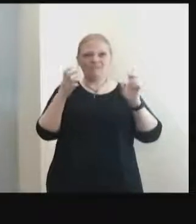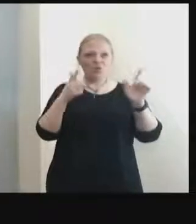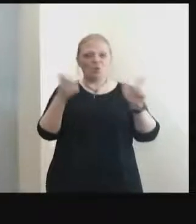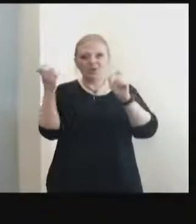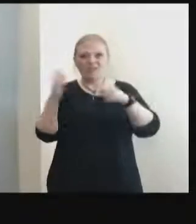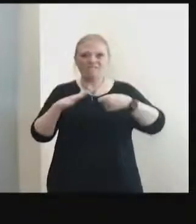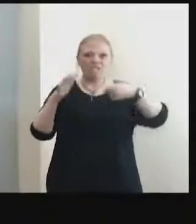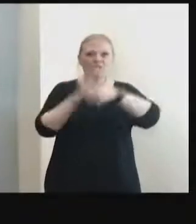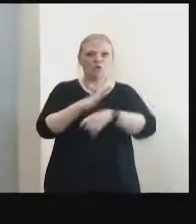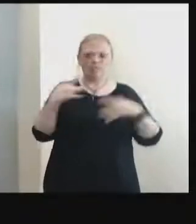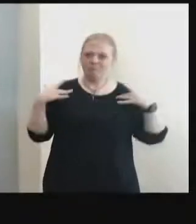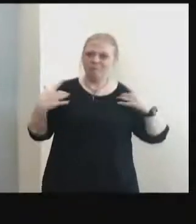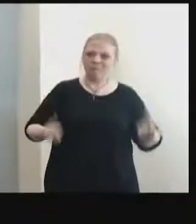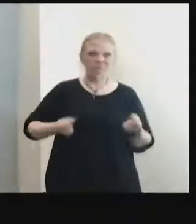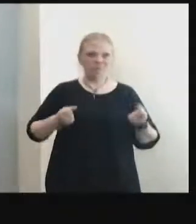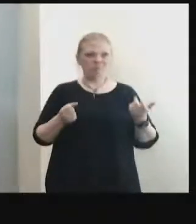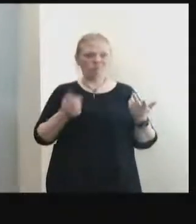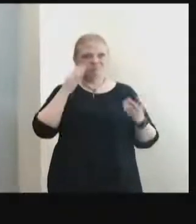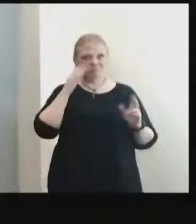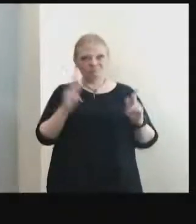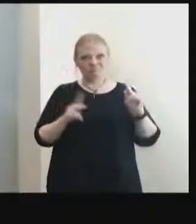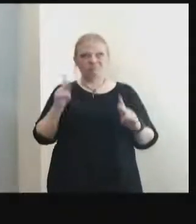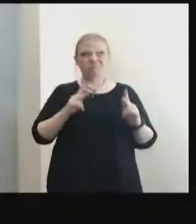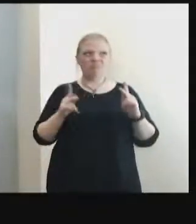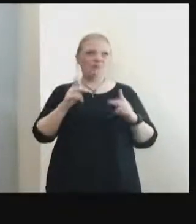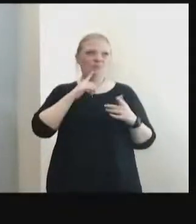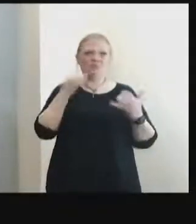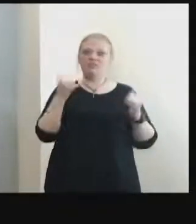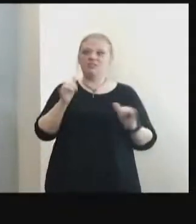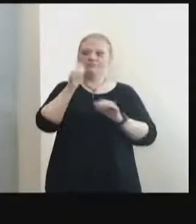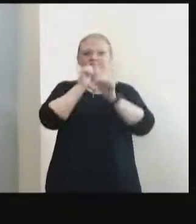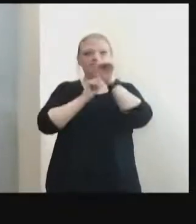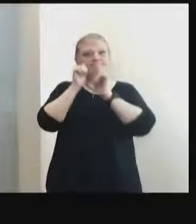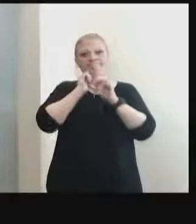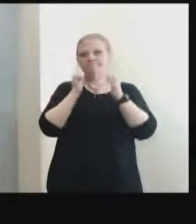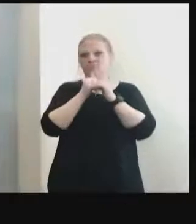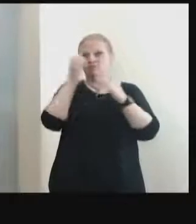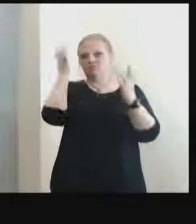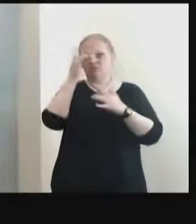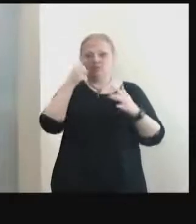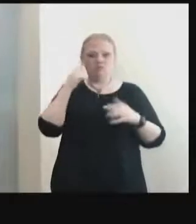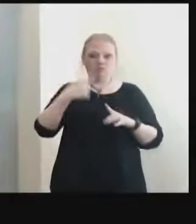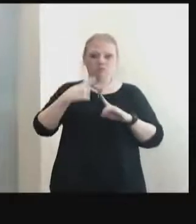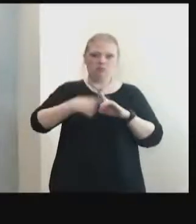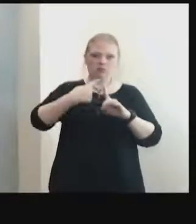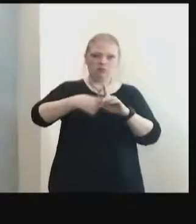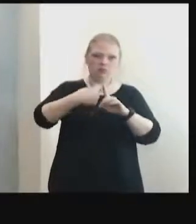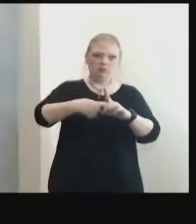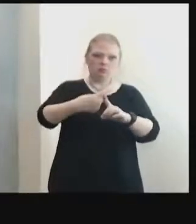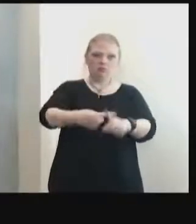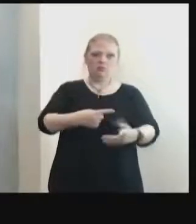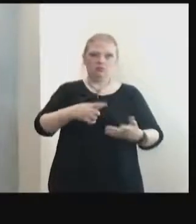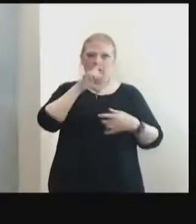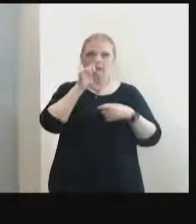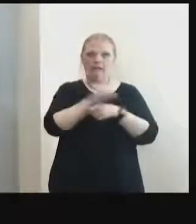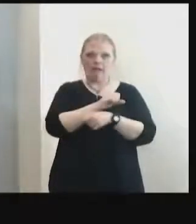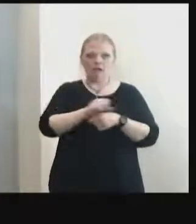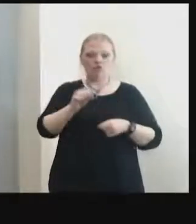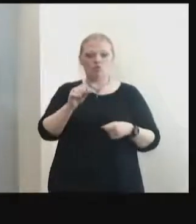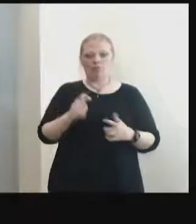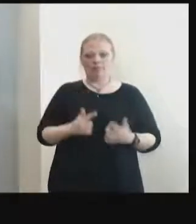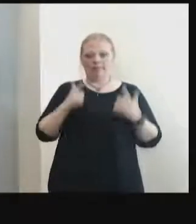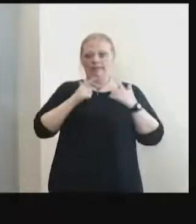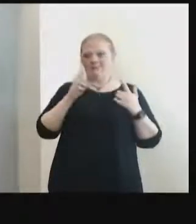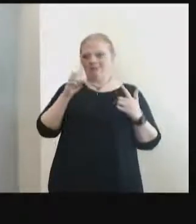know people out there, people I know who are long haulers who are still dealing with the illness, even though it's been months since they had the actual live active virus